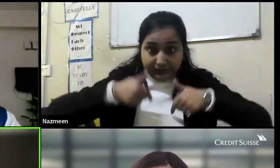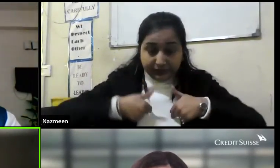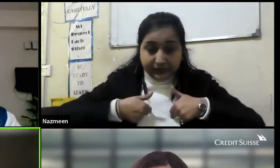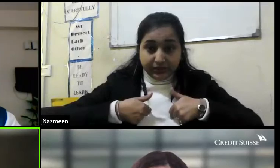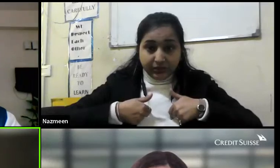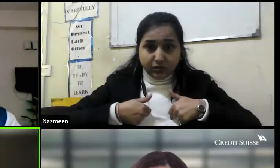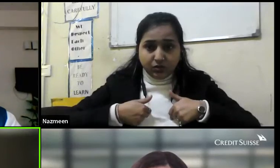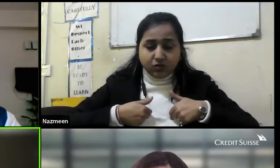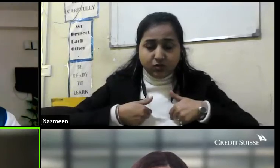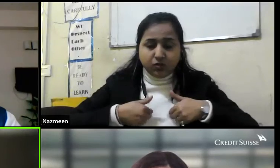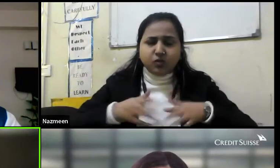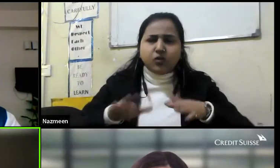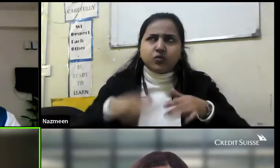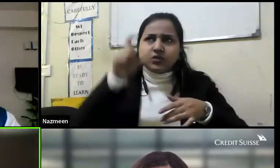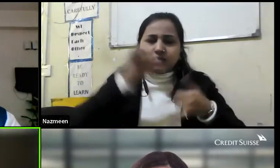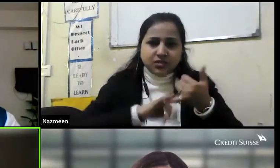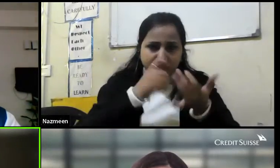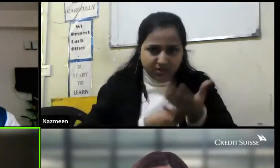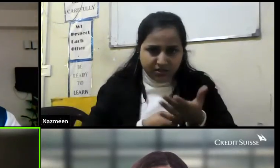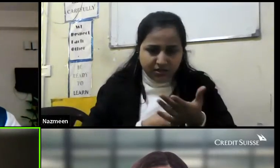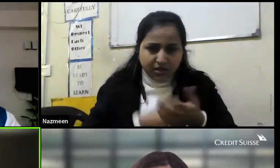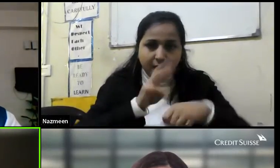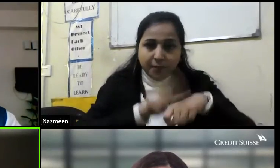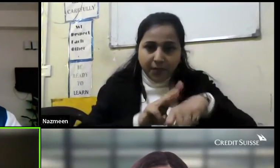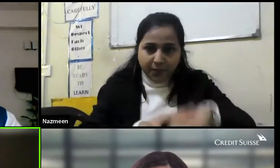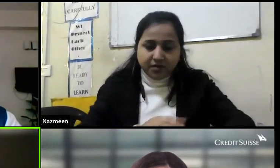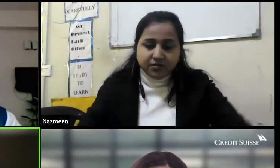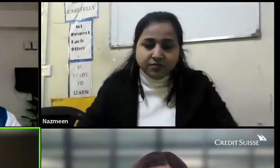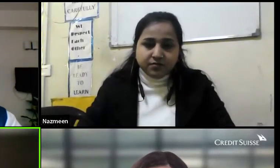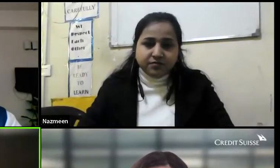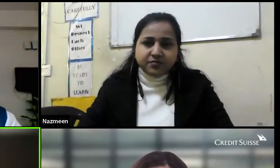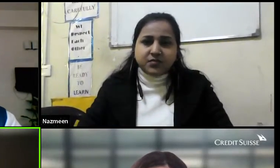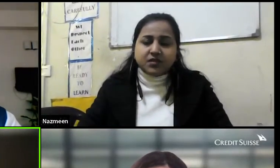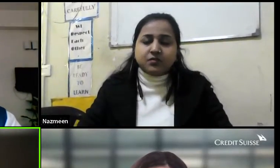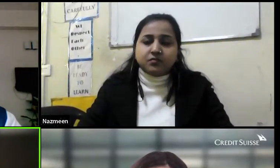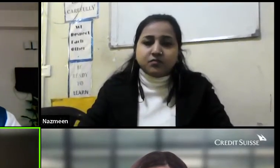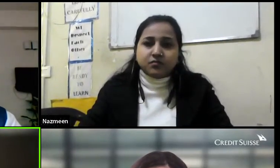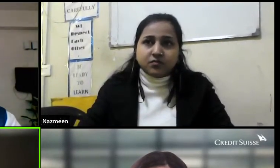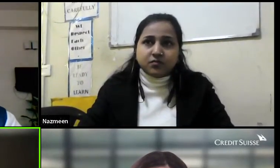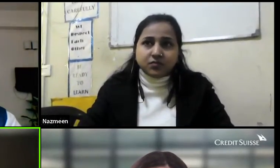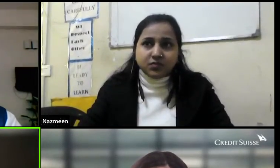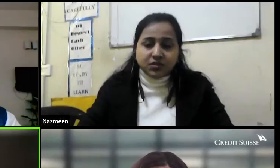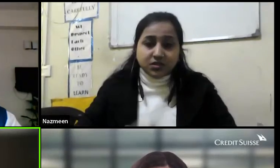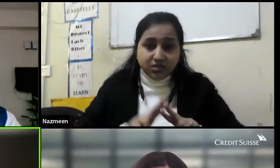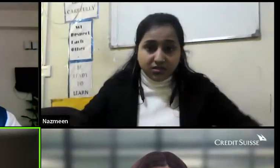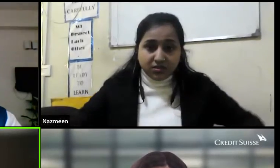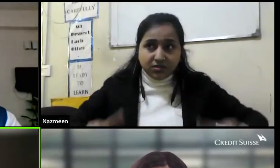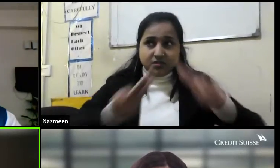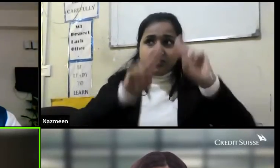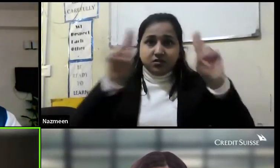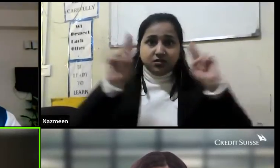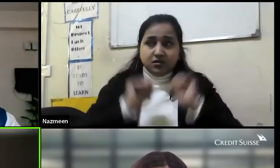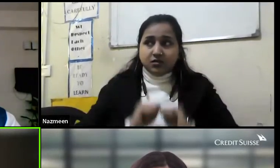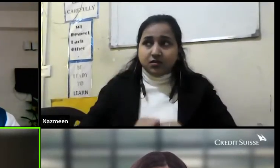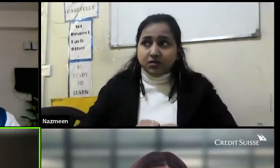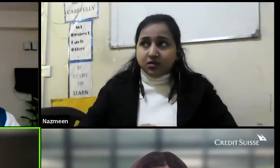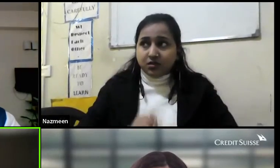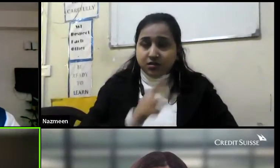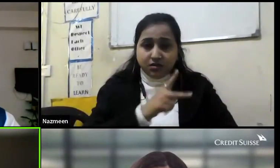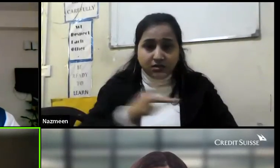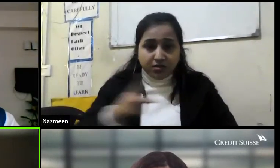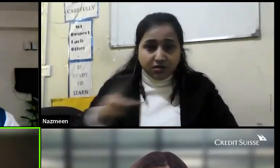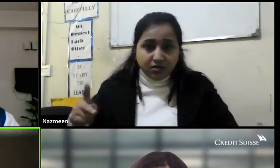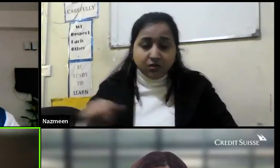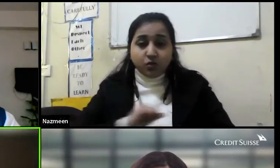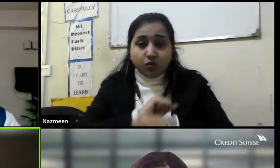partnerships. So we have partnered with dozen this thing. Sarthak, we got introduced during COVID times, and we started a